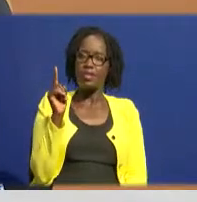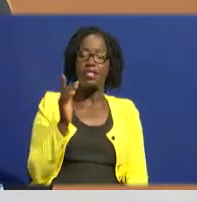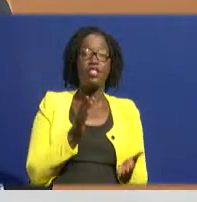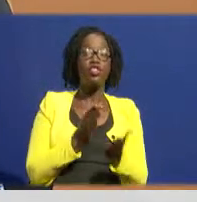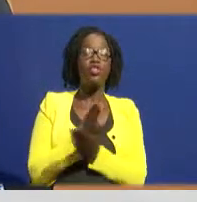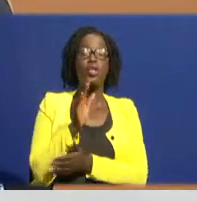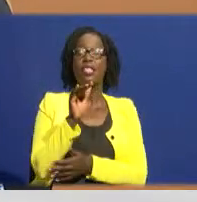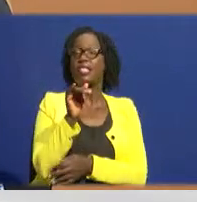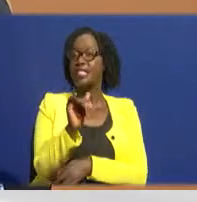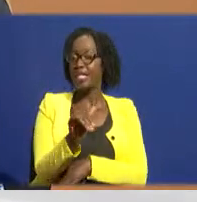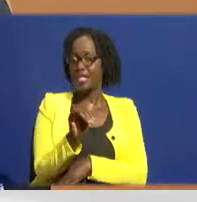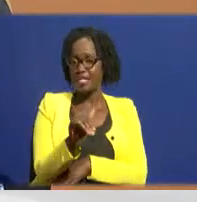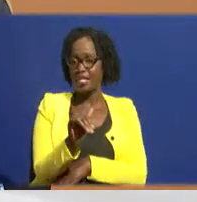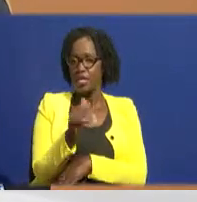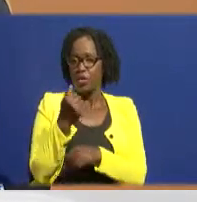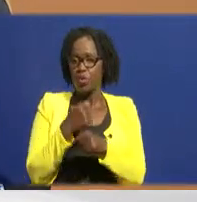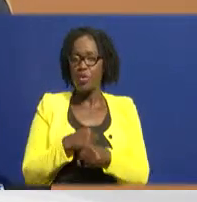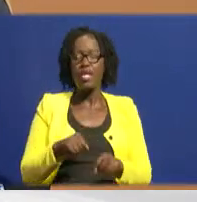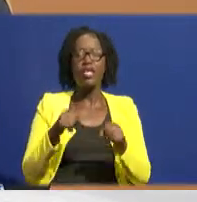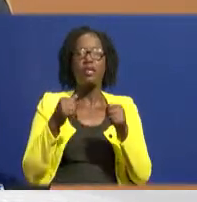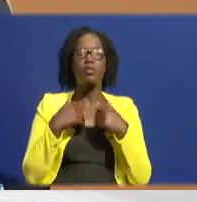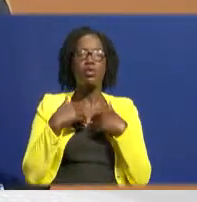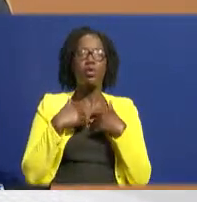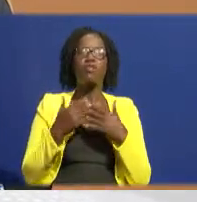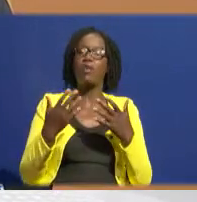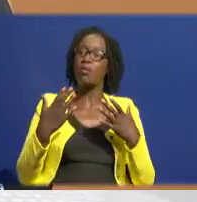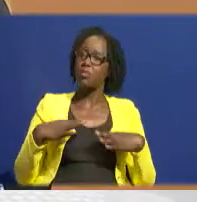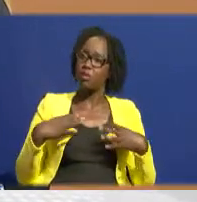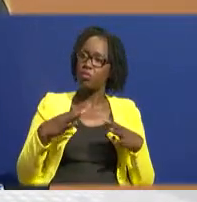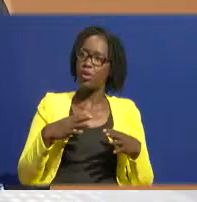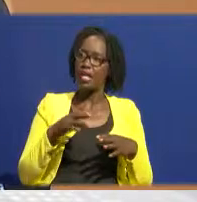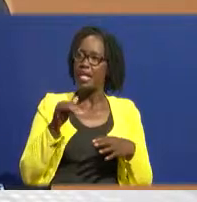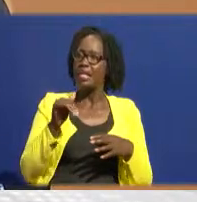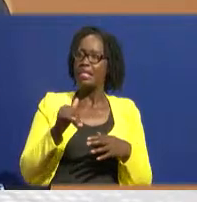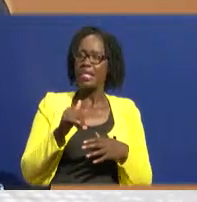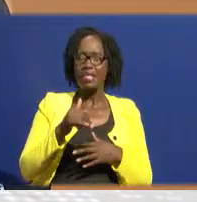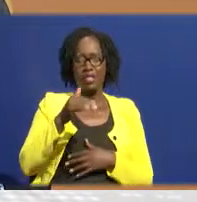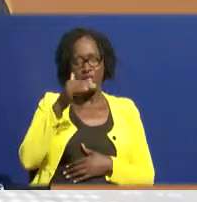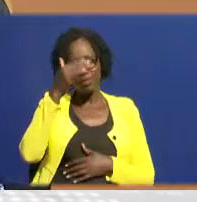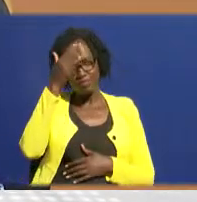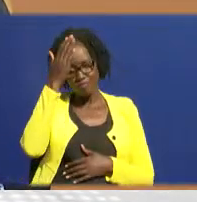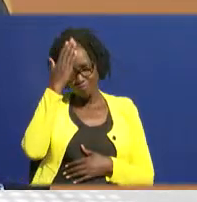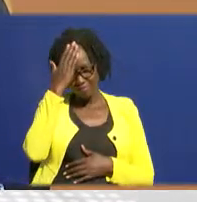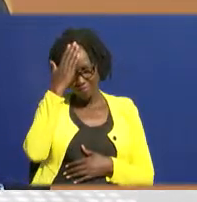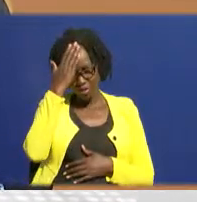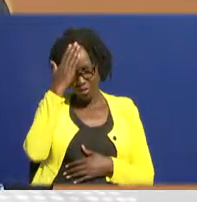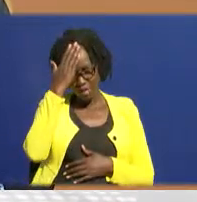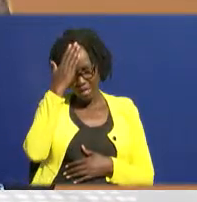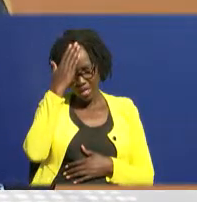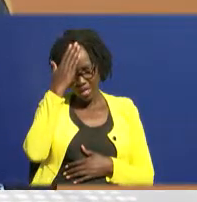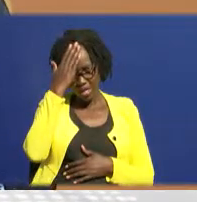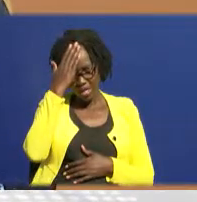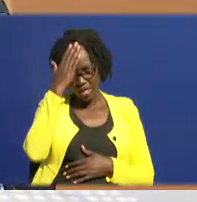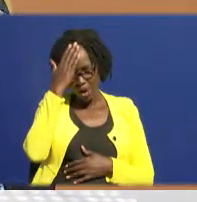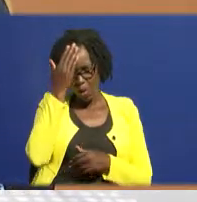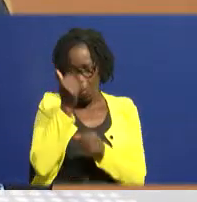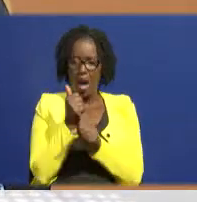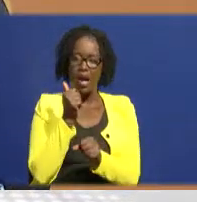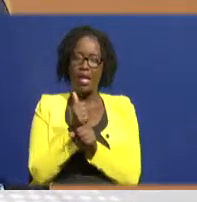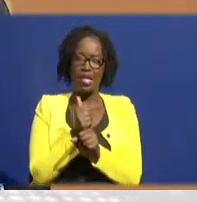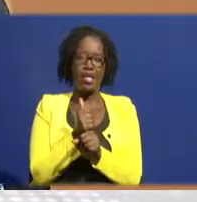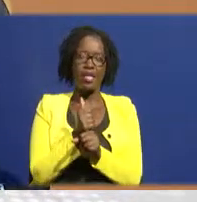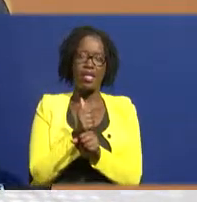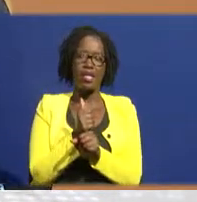ensuring that we are able to have a population that is sober, a population that is even working,